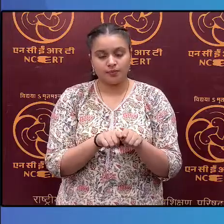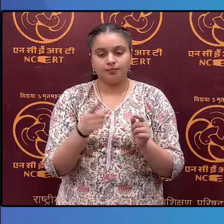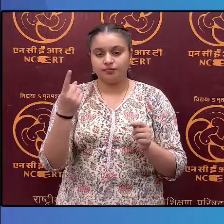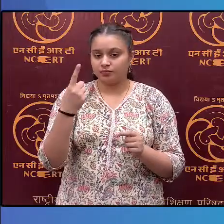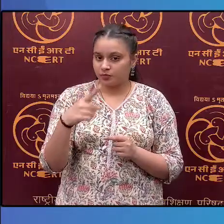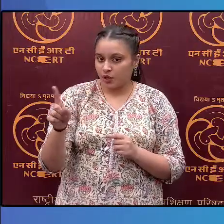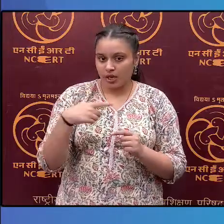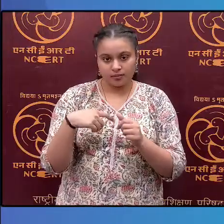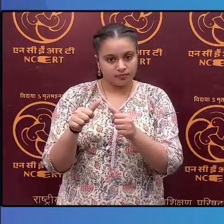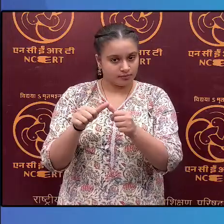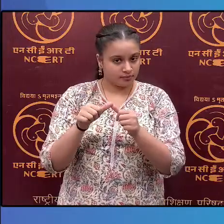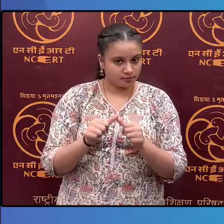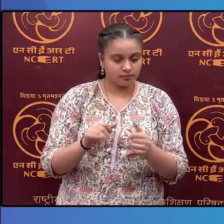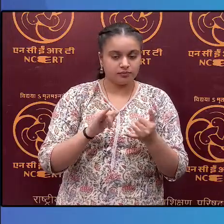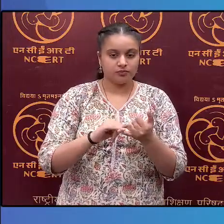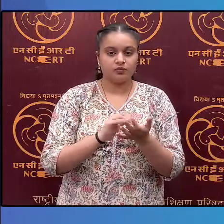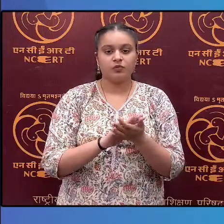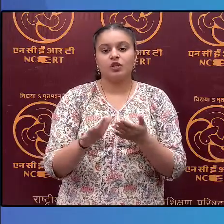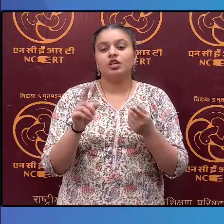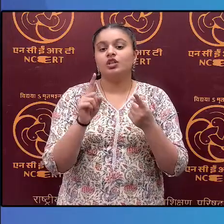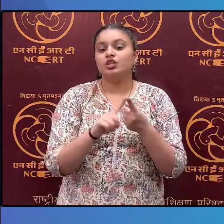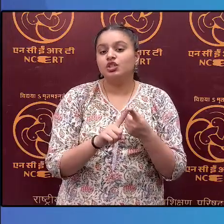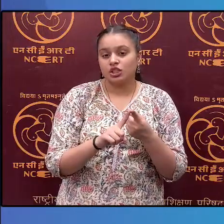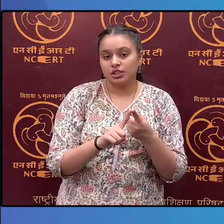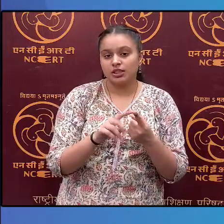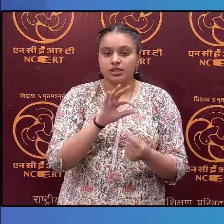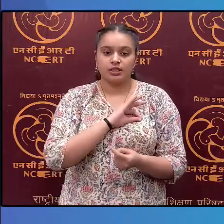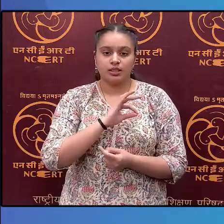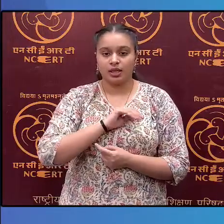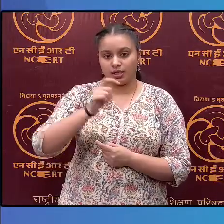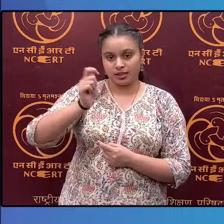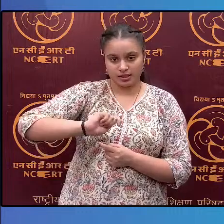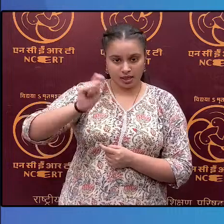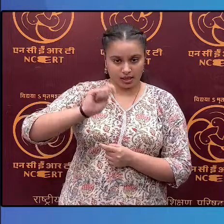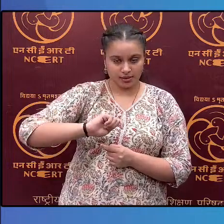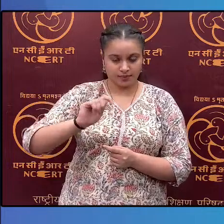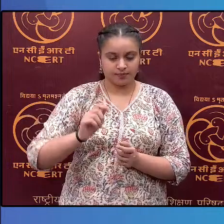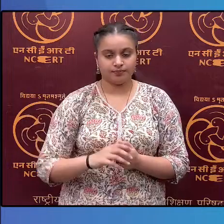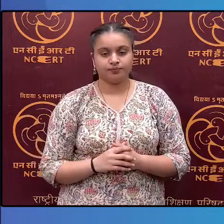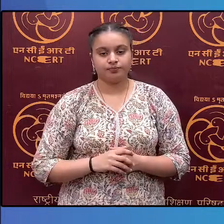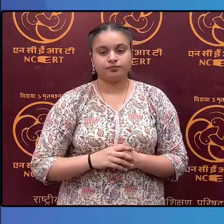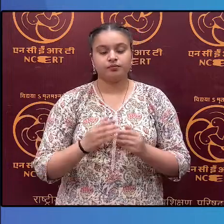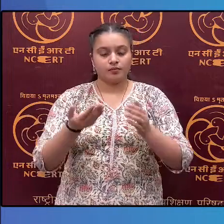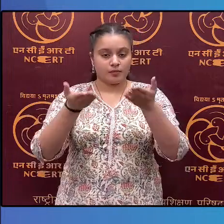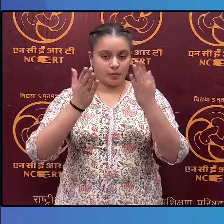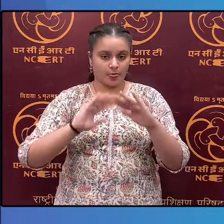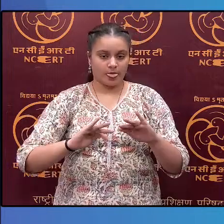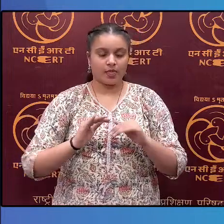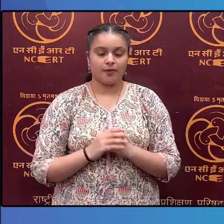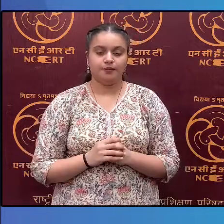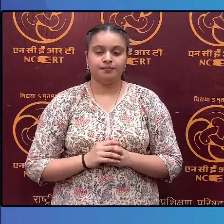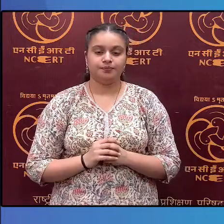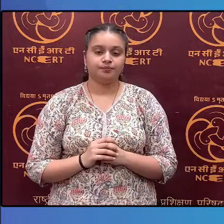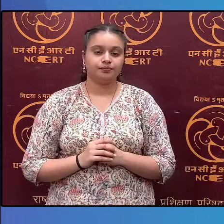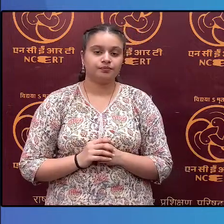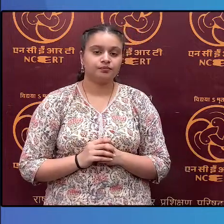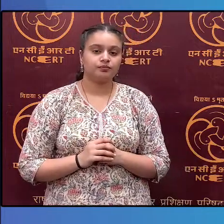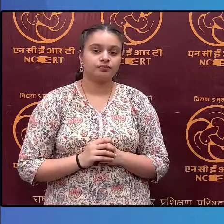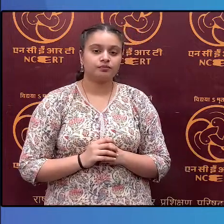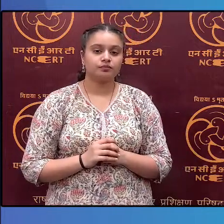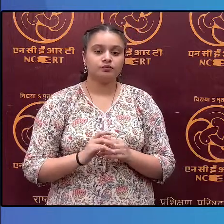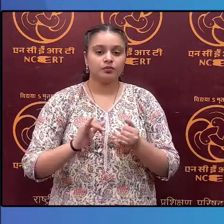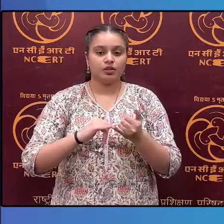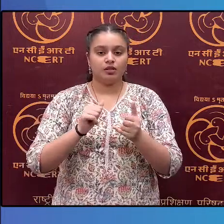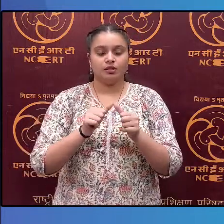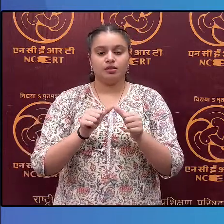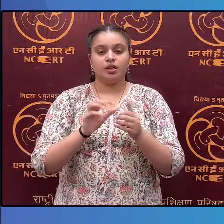the correct answer, she likes flying kites. That was a correct answer. Moving on to the next part, we will see, Sahil